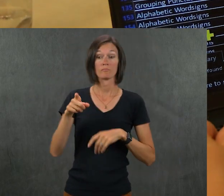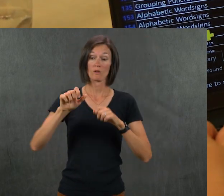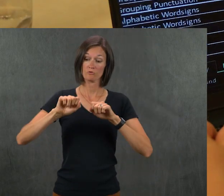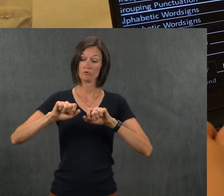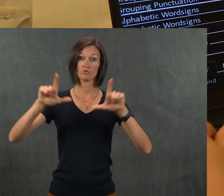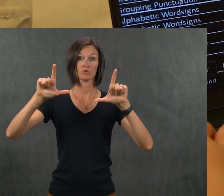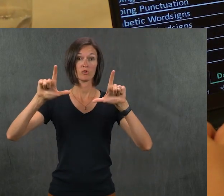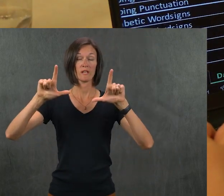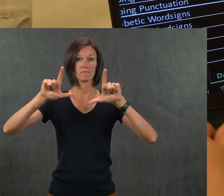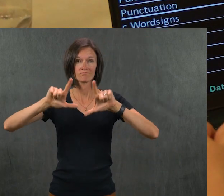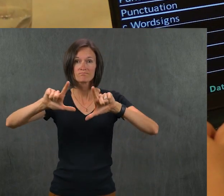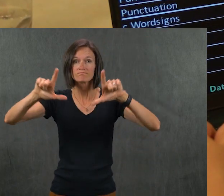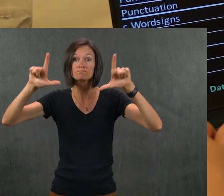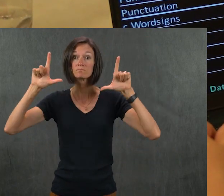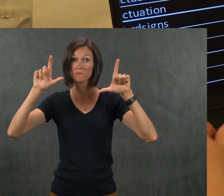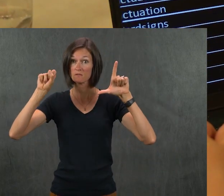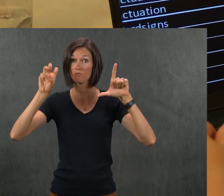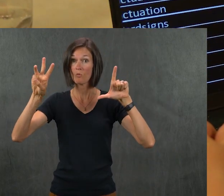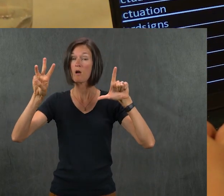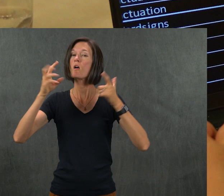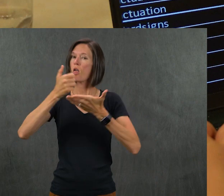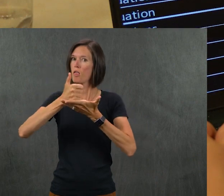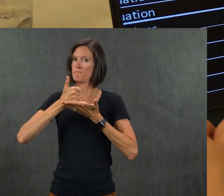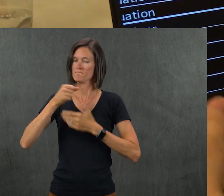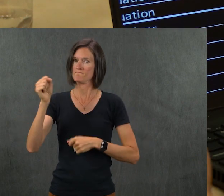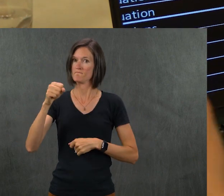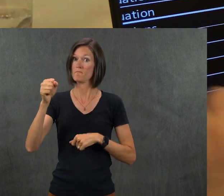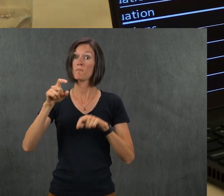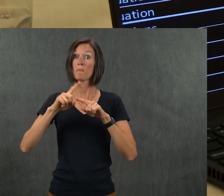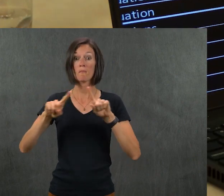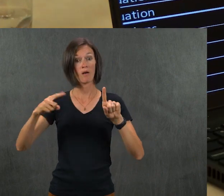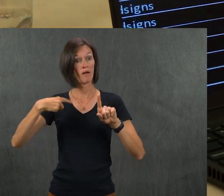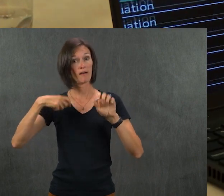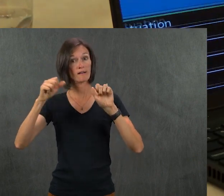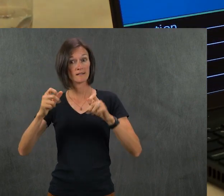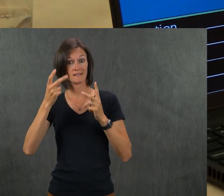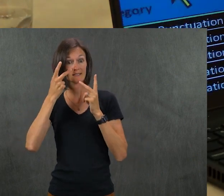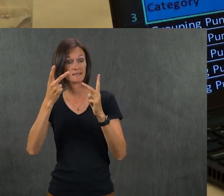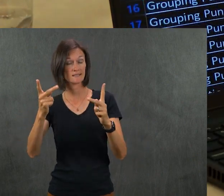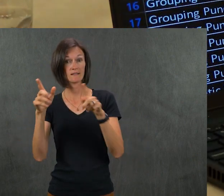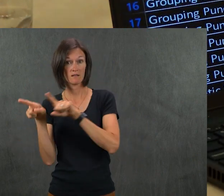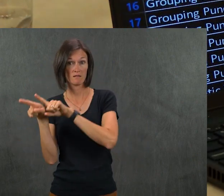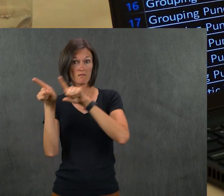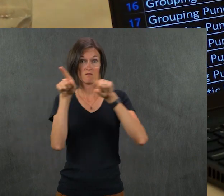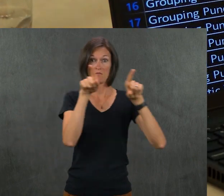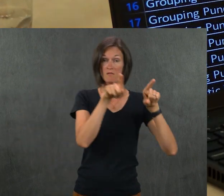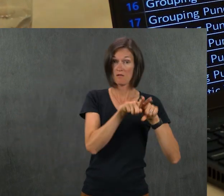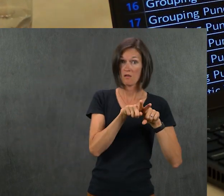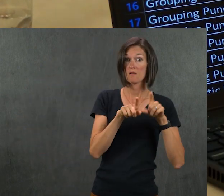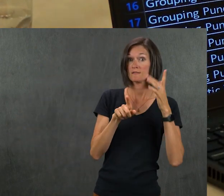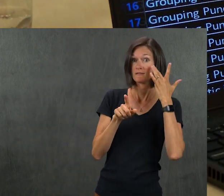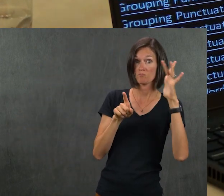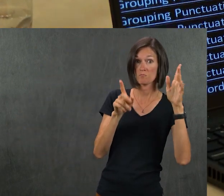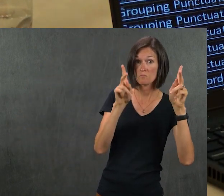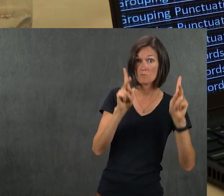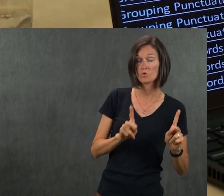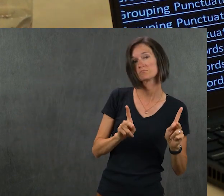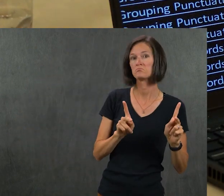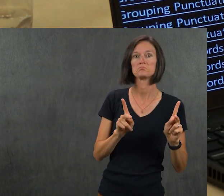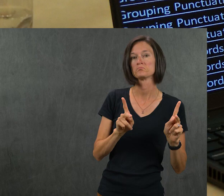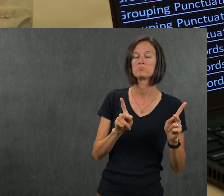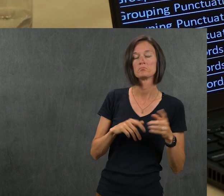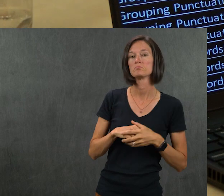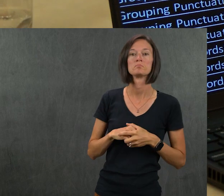magnification software really helps me, but I still don't view it the same way as anyone who is